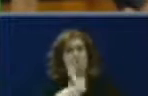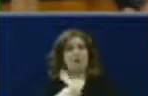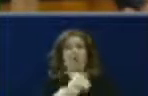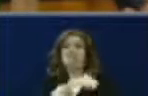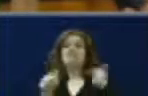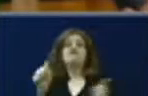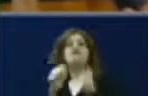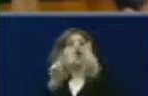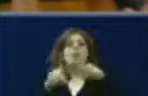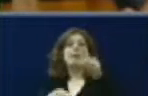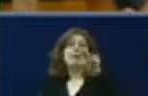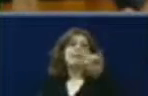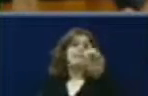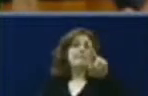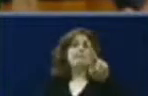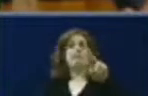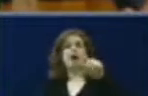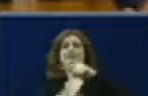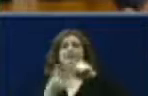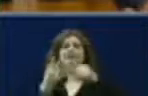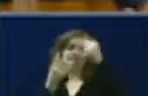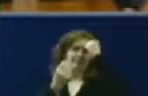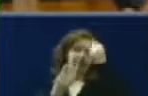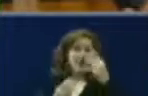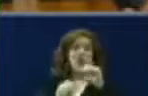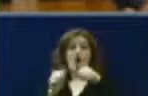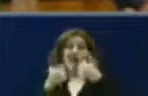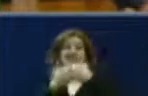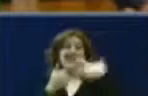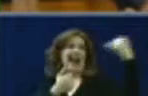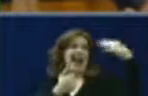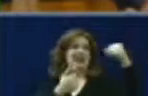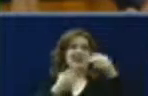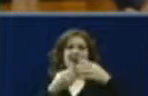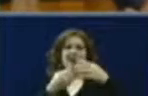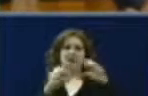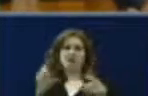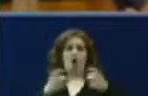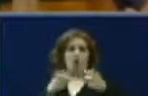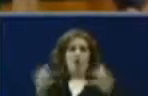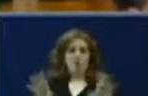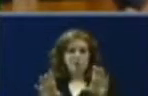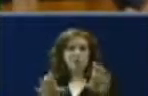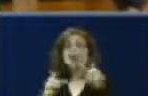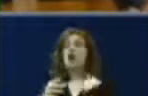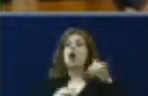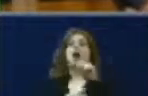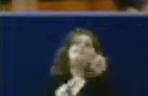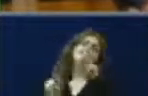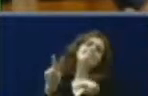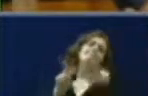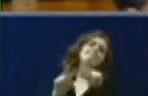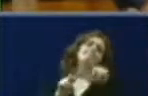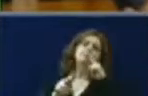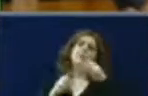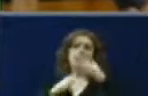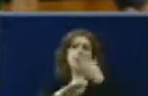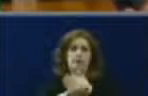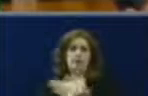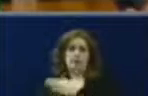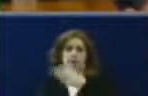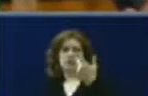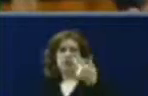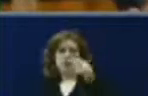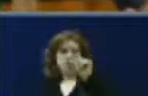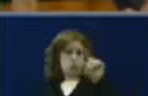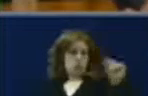following up on the Myers cohort data, following up on the Challenger outsider operations. We will also be keeping an eye on the progression of the Vision 2020